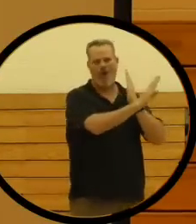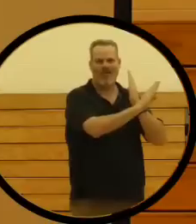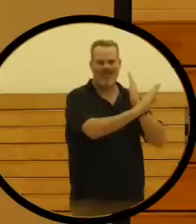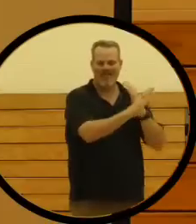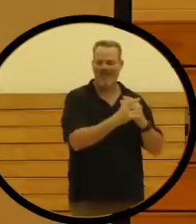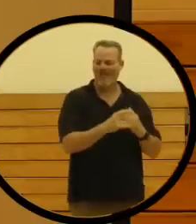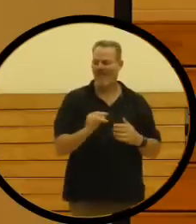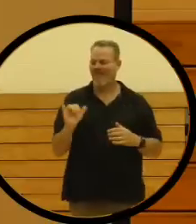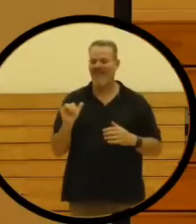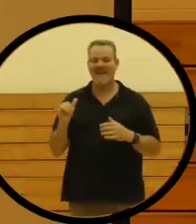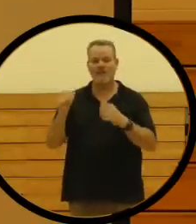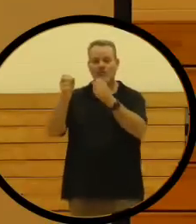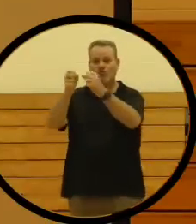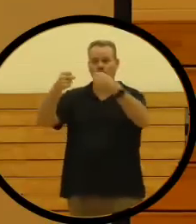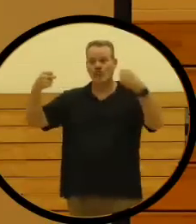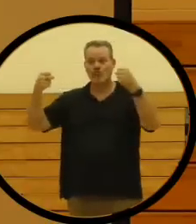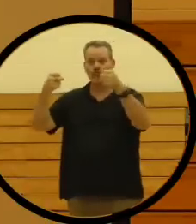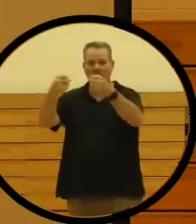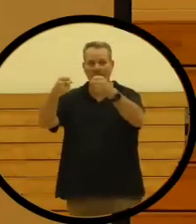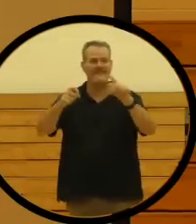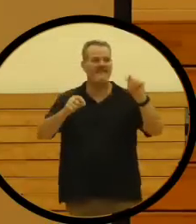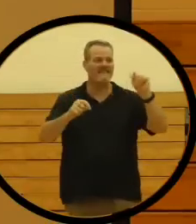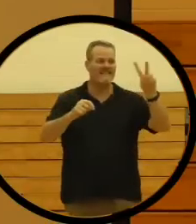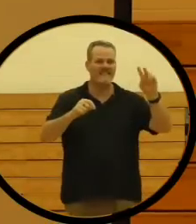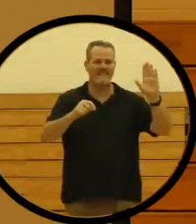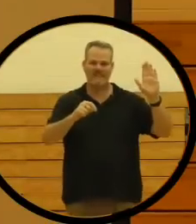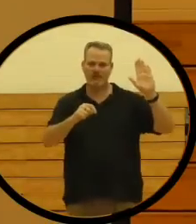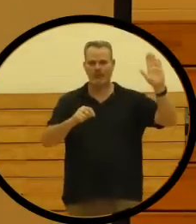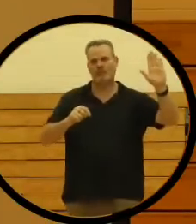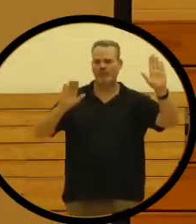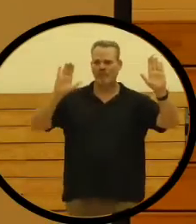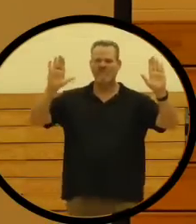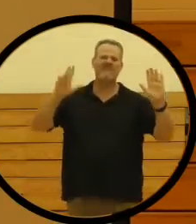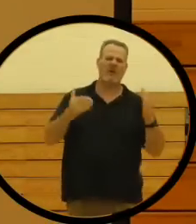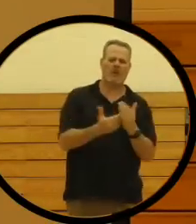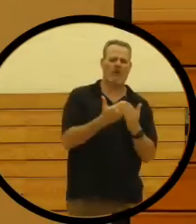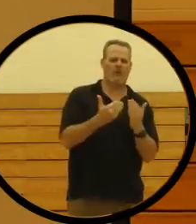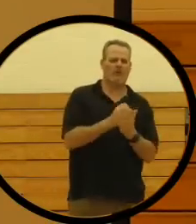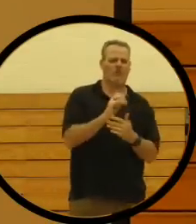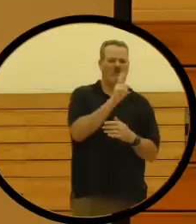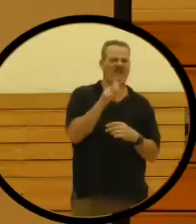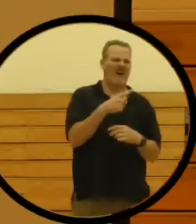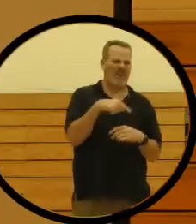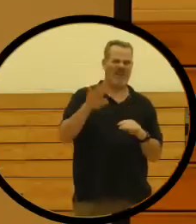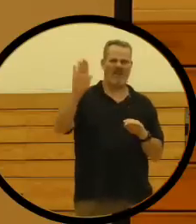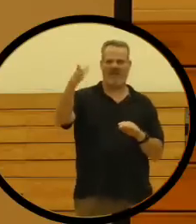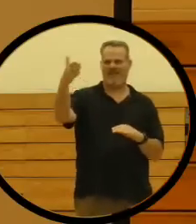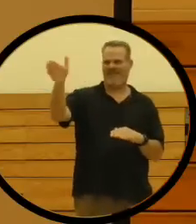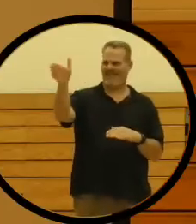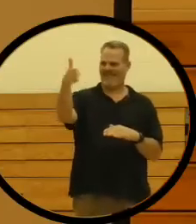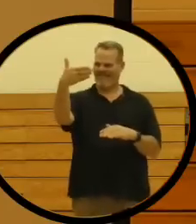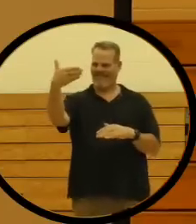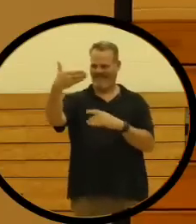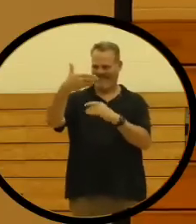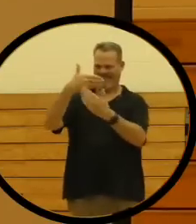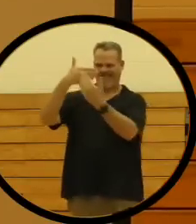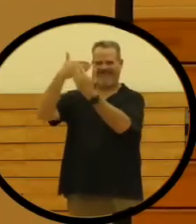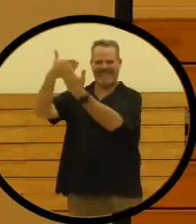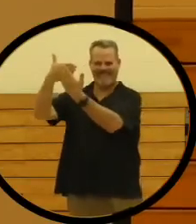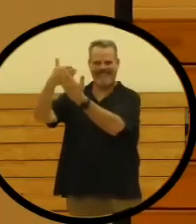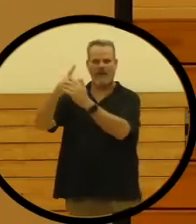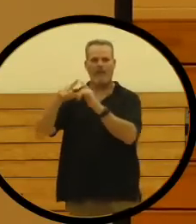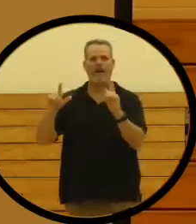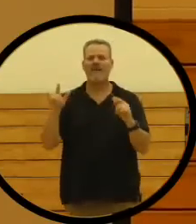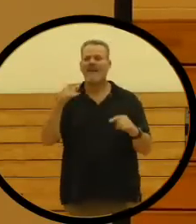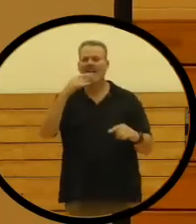think about, like dressers and TVs and stuff like that. Well, the new style TVs are almost all secured to walls, but things